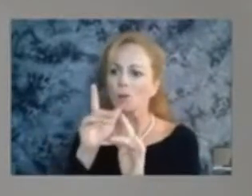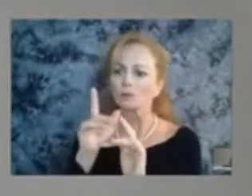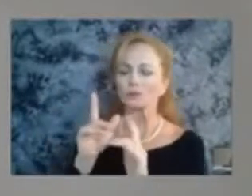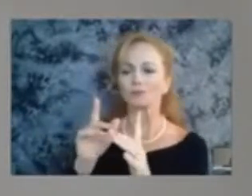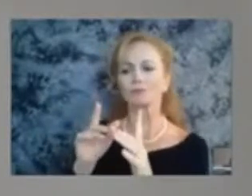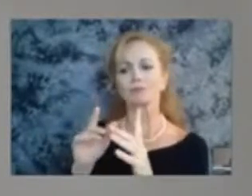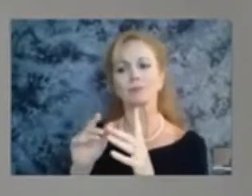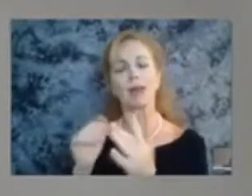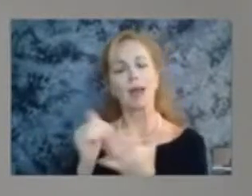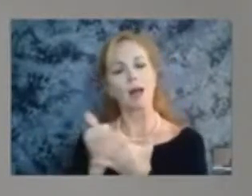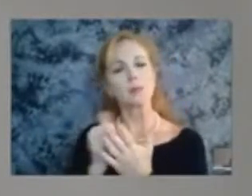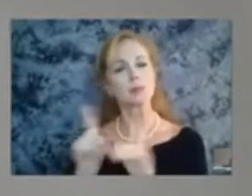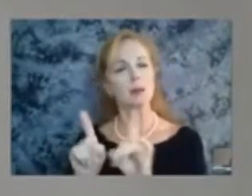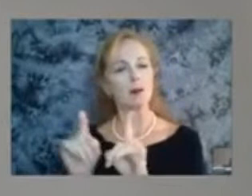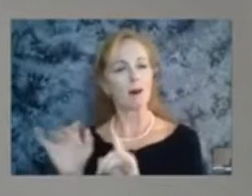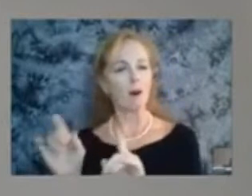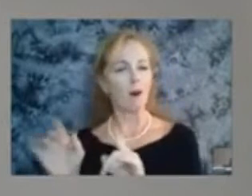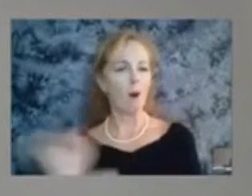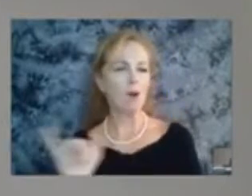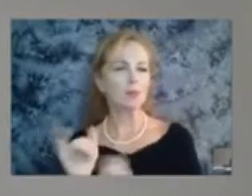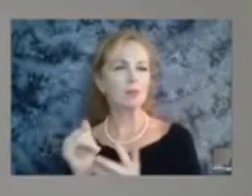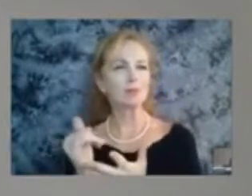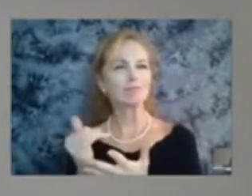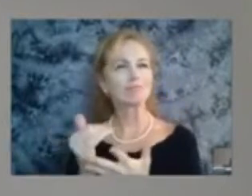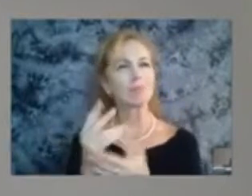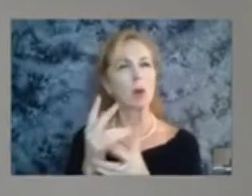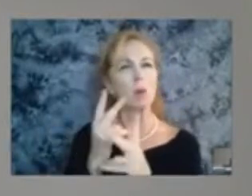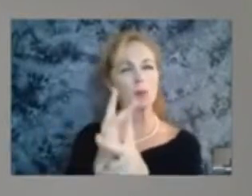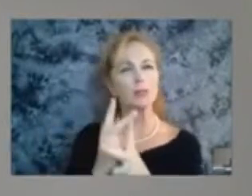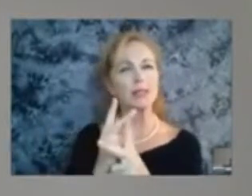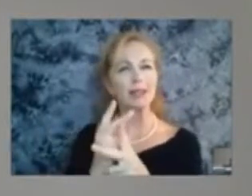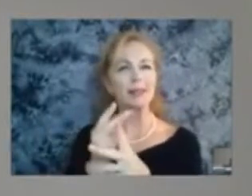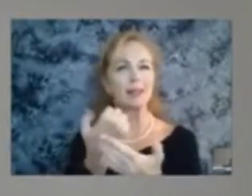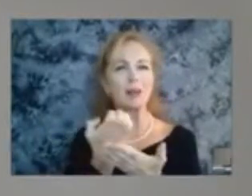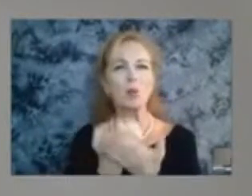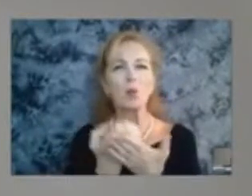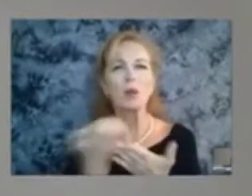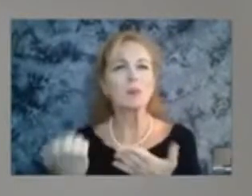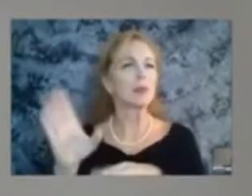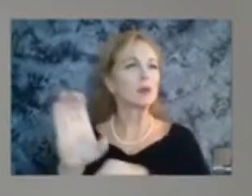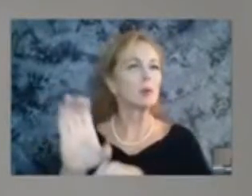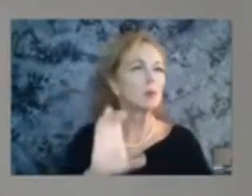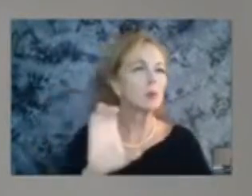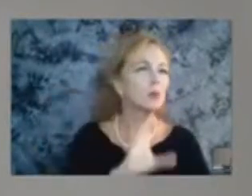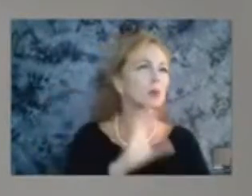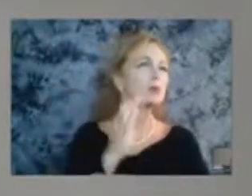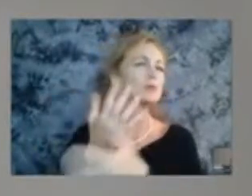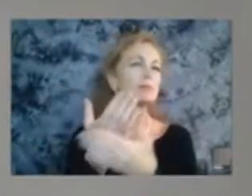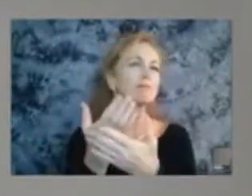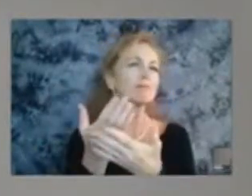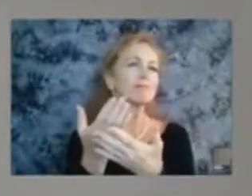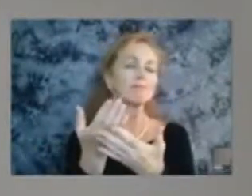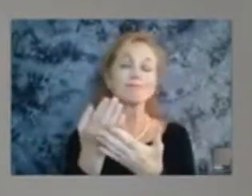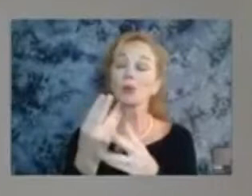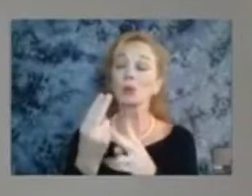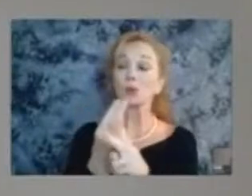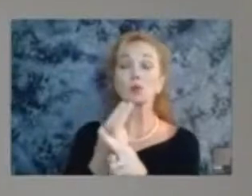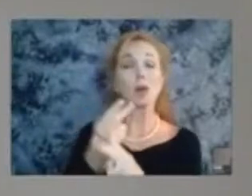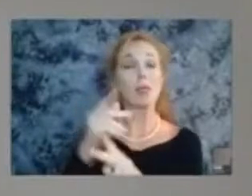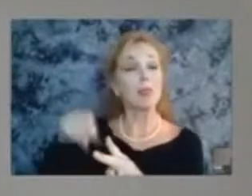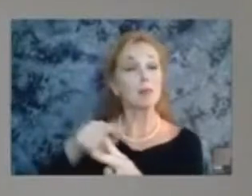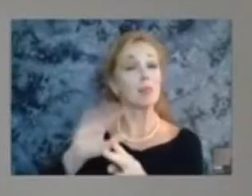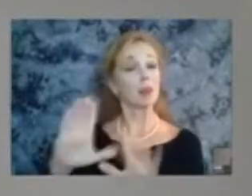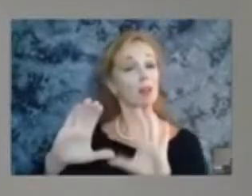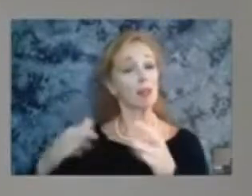also helps us protect the equipment that those children would be interacting with, because we know that sole use by them in their individual classrooms,